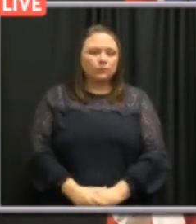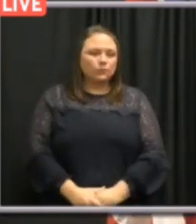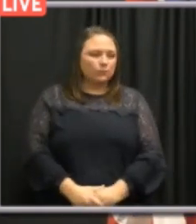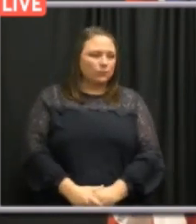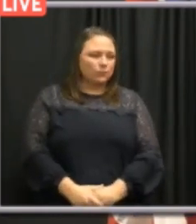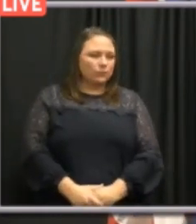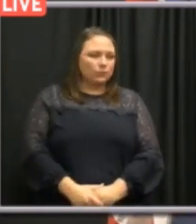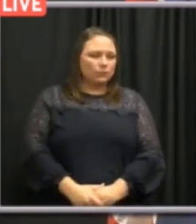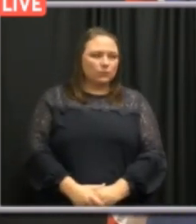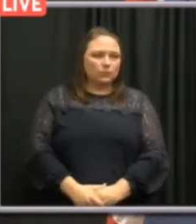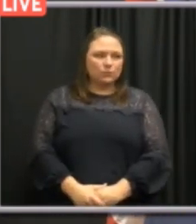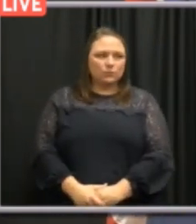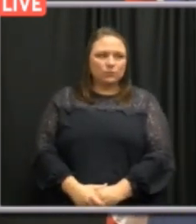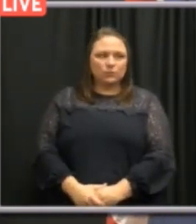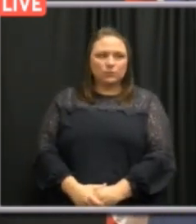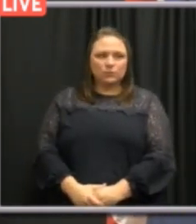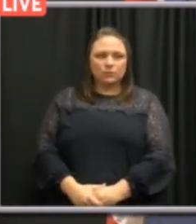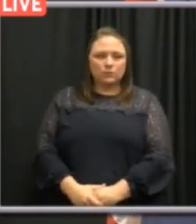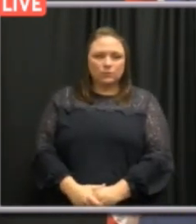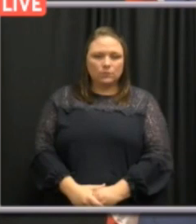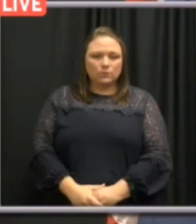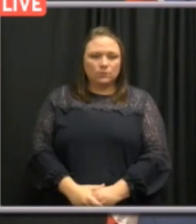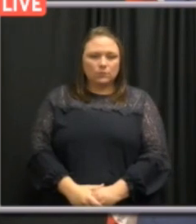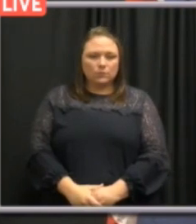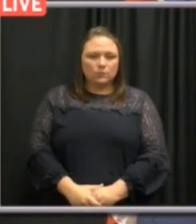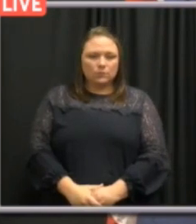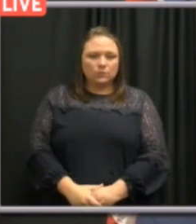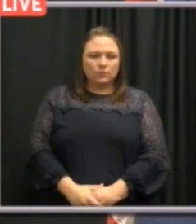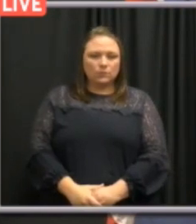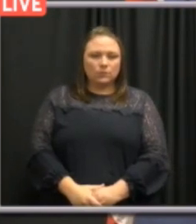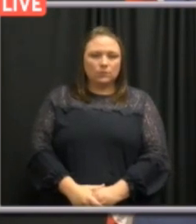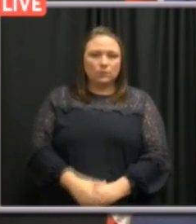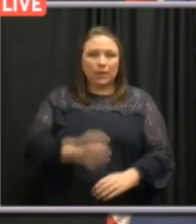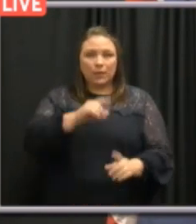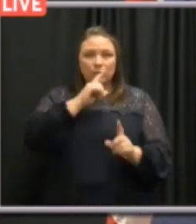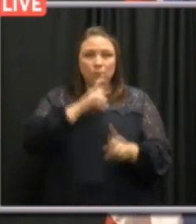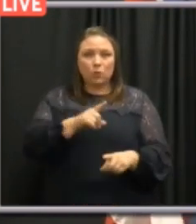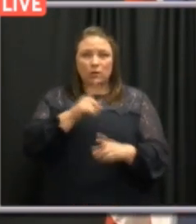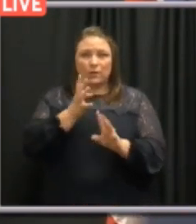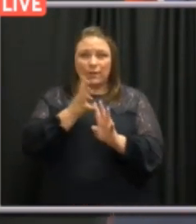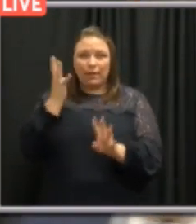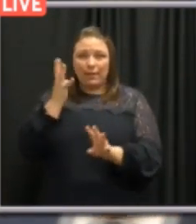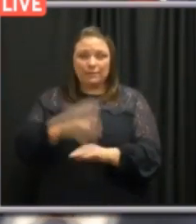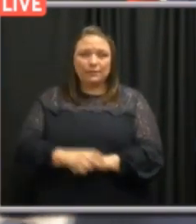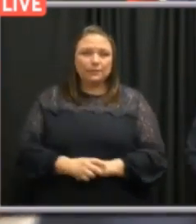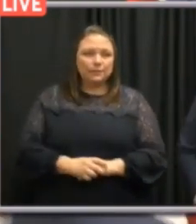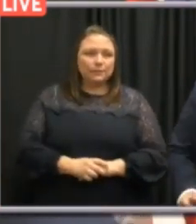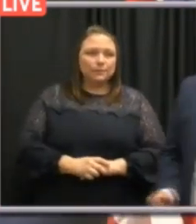and the report of lines at the community assessment centers.